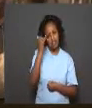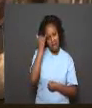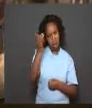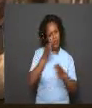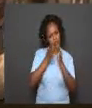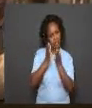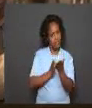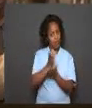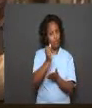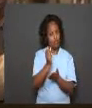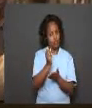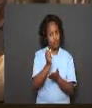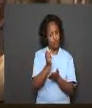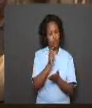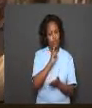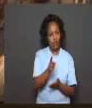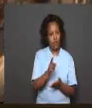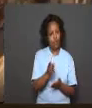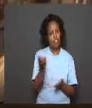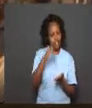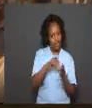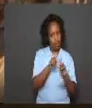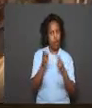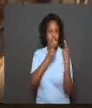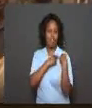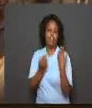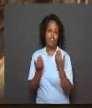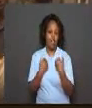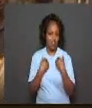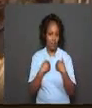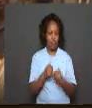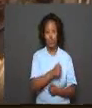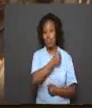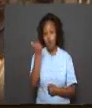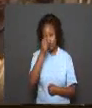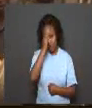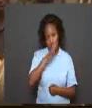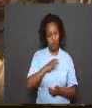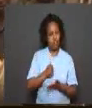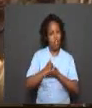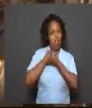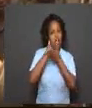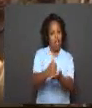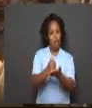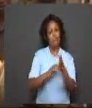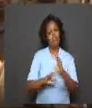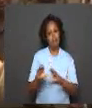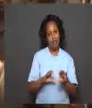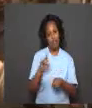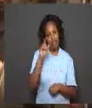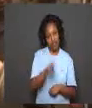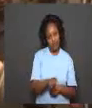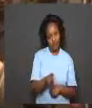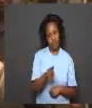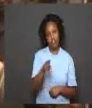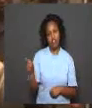thoughts, you are also responsible for helping others to exercise their rights of